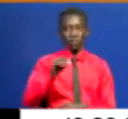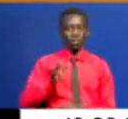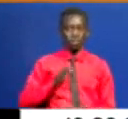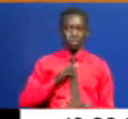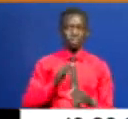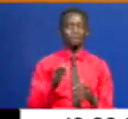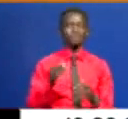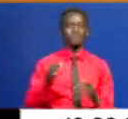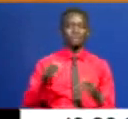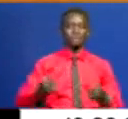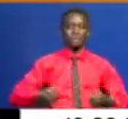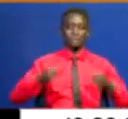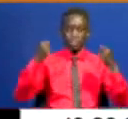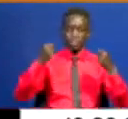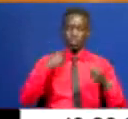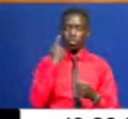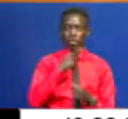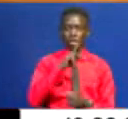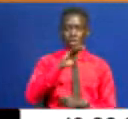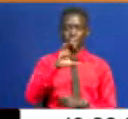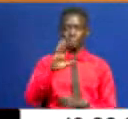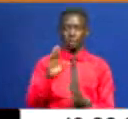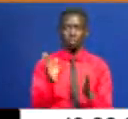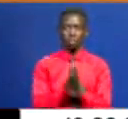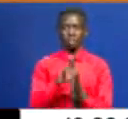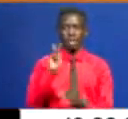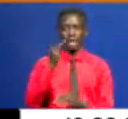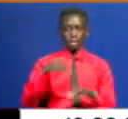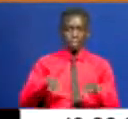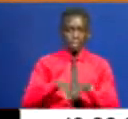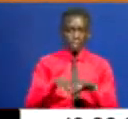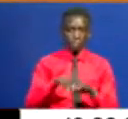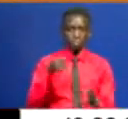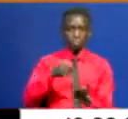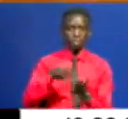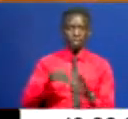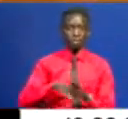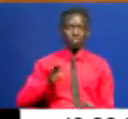and reigning domestic champions Kenya Pipeline are taking part in the women's competition.